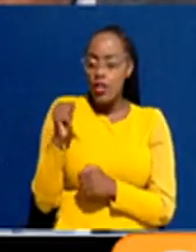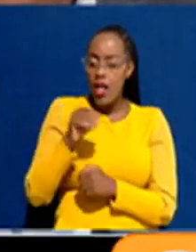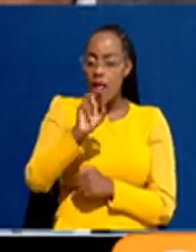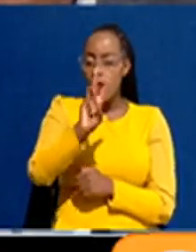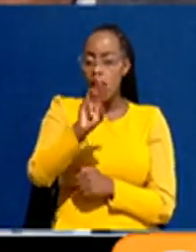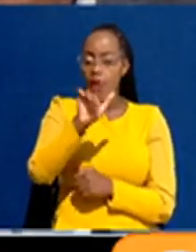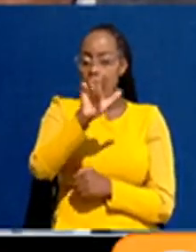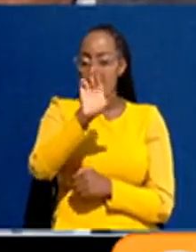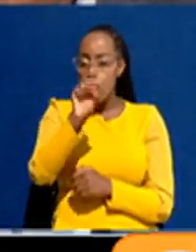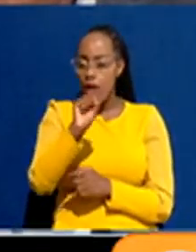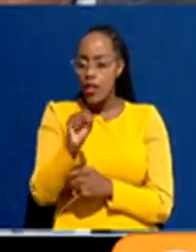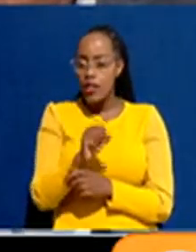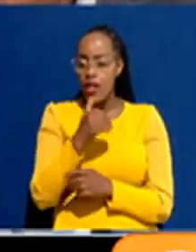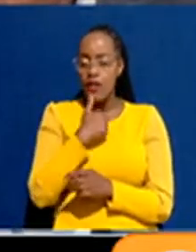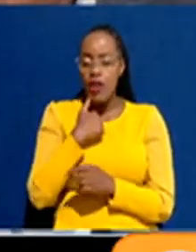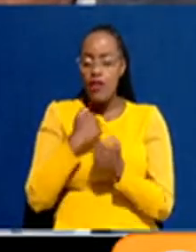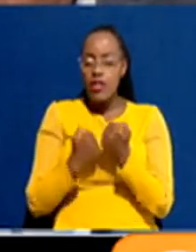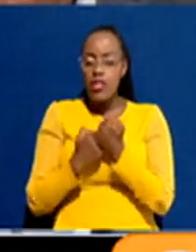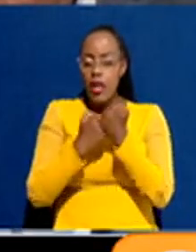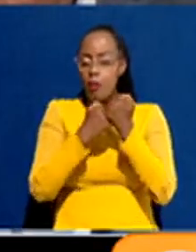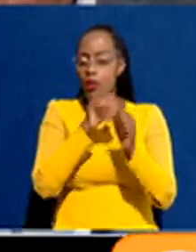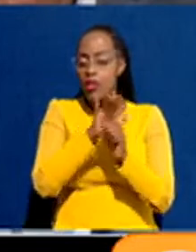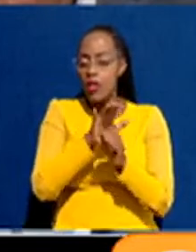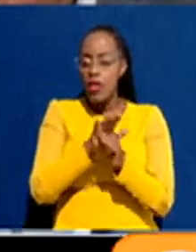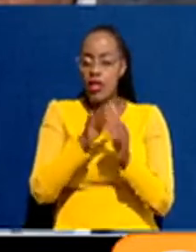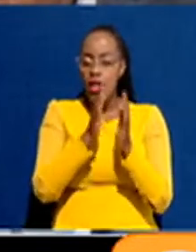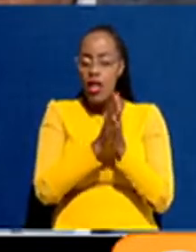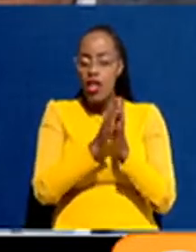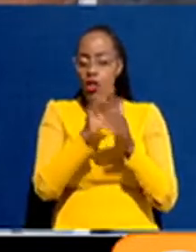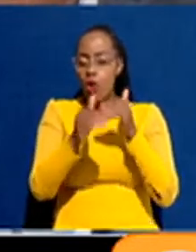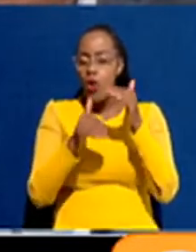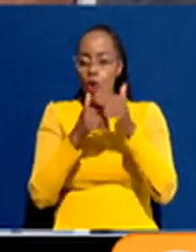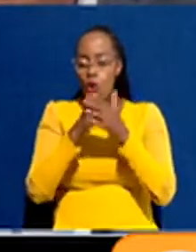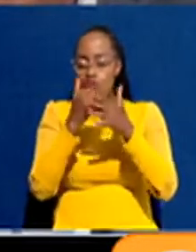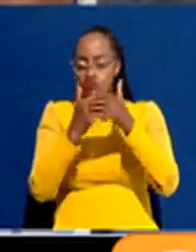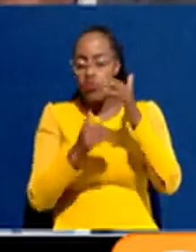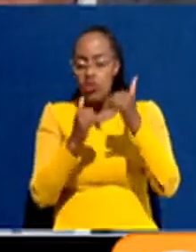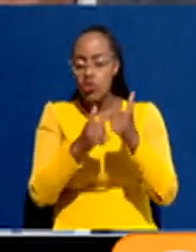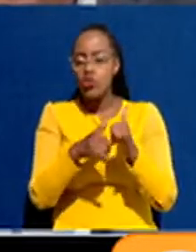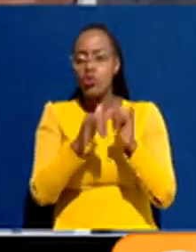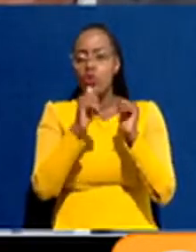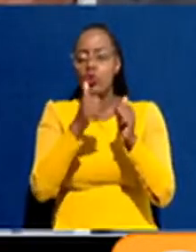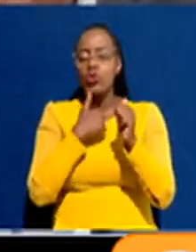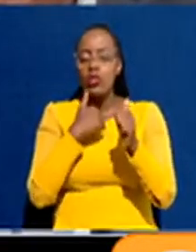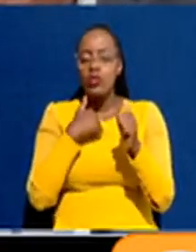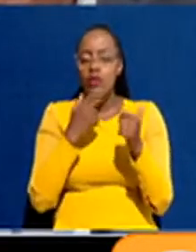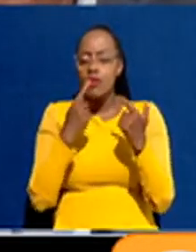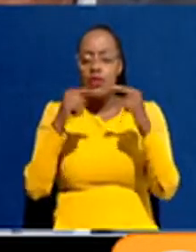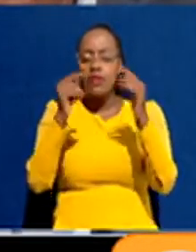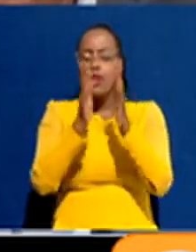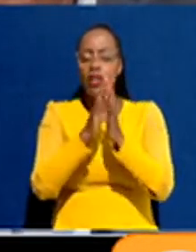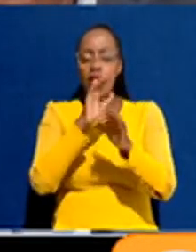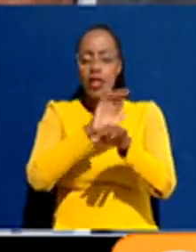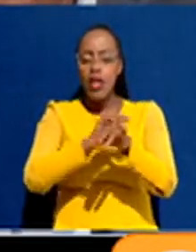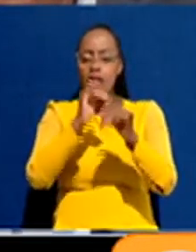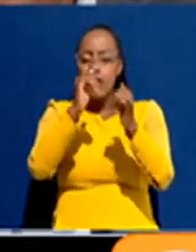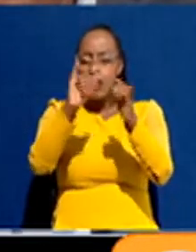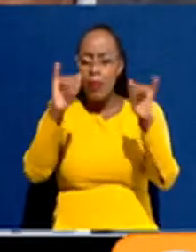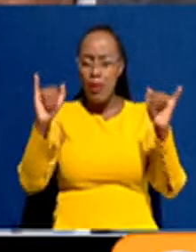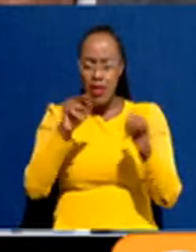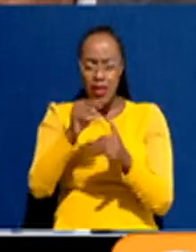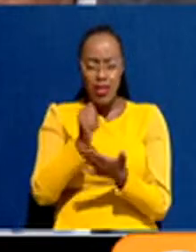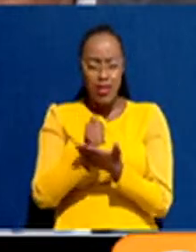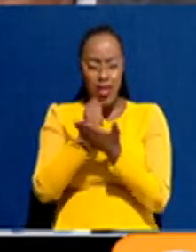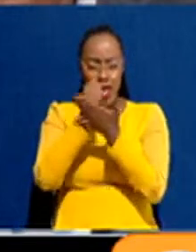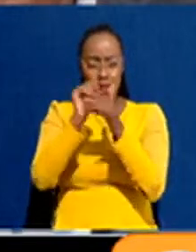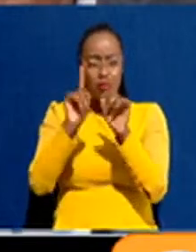know, there's waning support there, there's all of these attempts at breaking away and gaining independence? Does this help